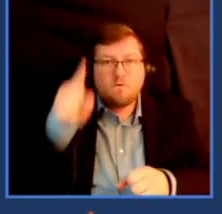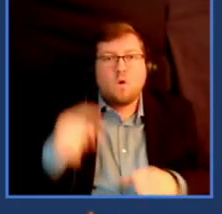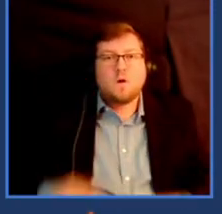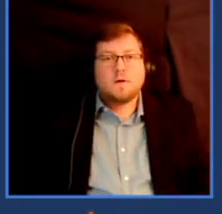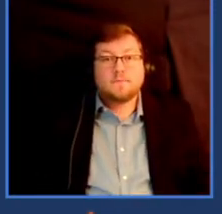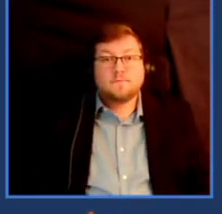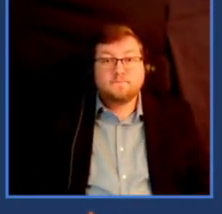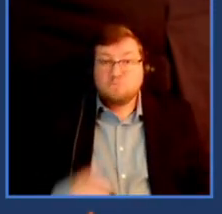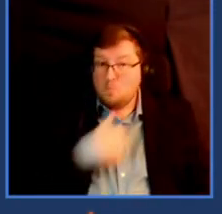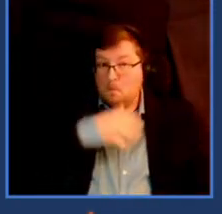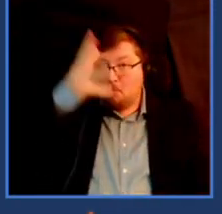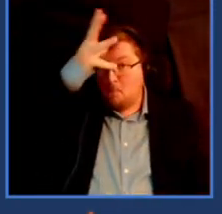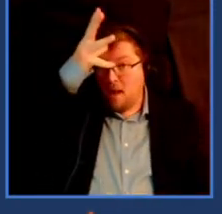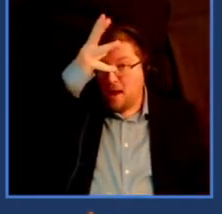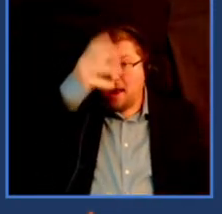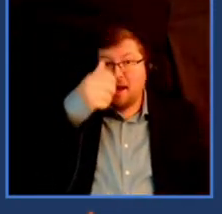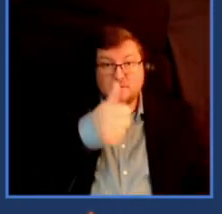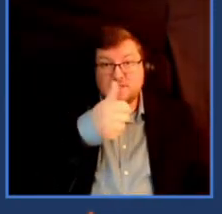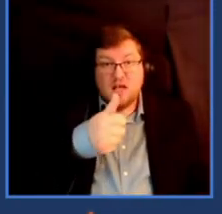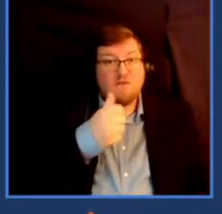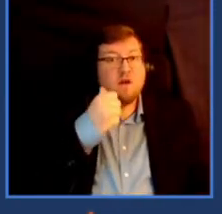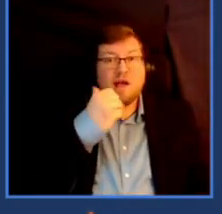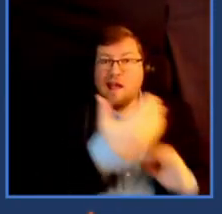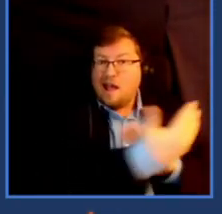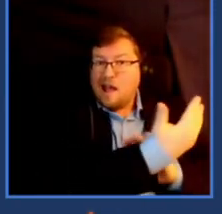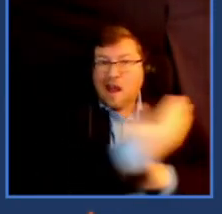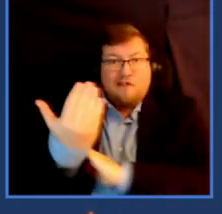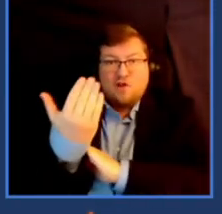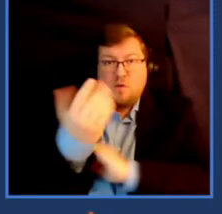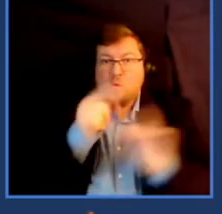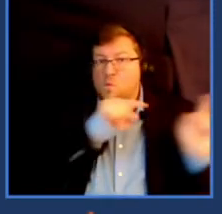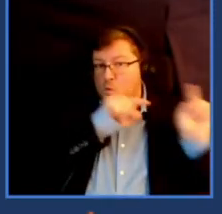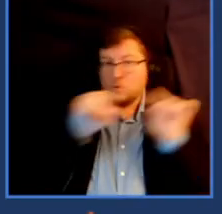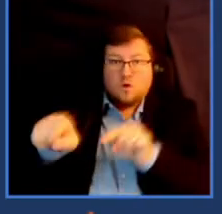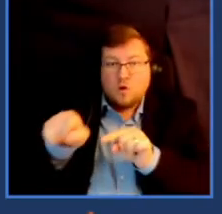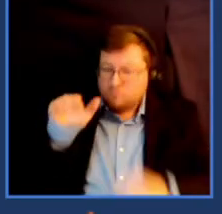wake me up every morning. Rain or shine.